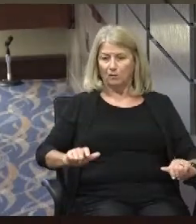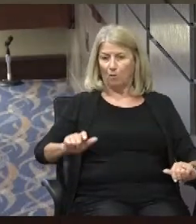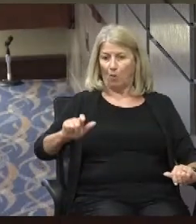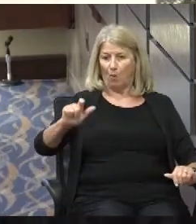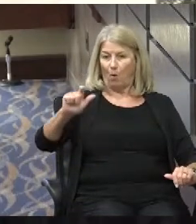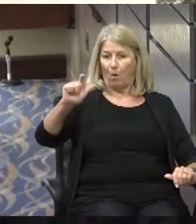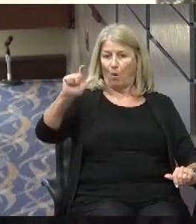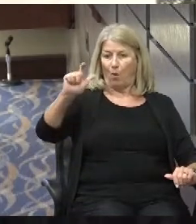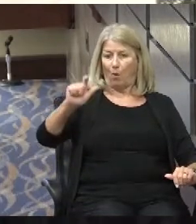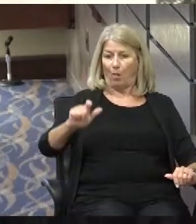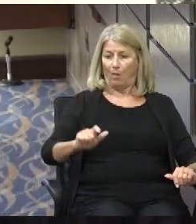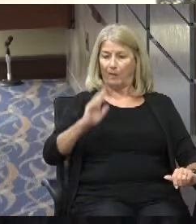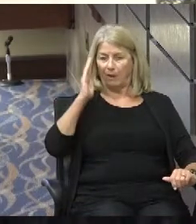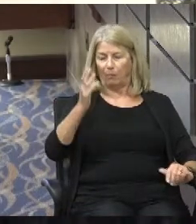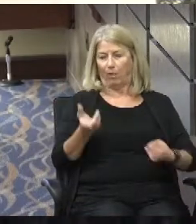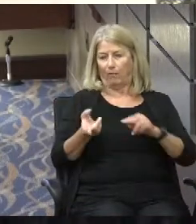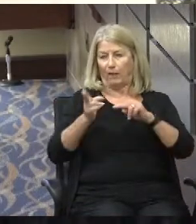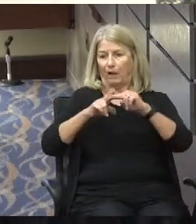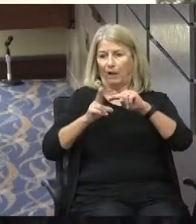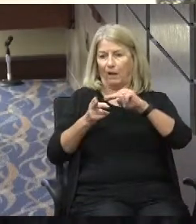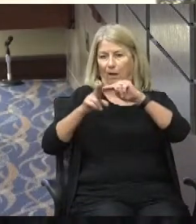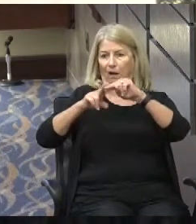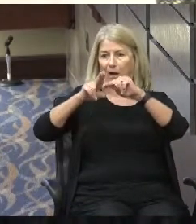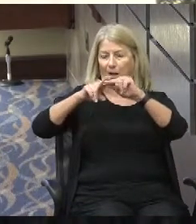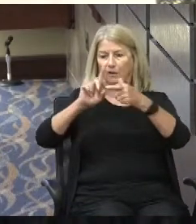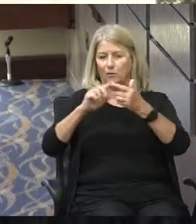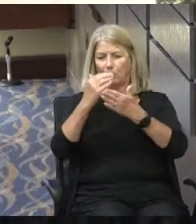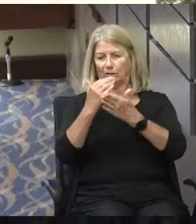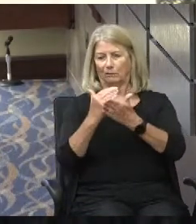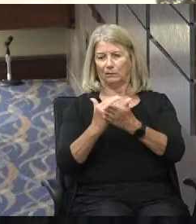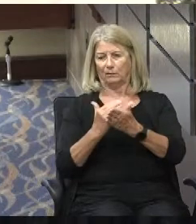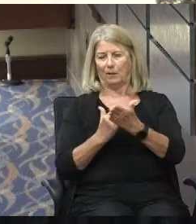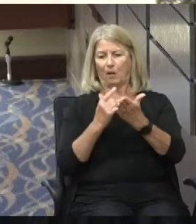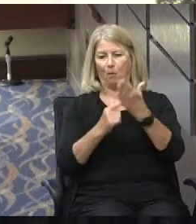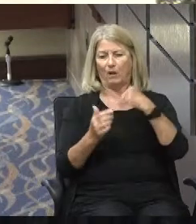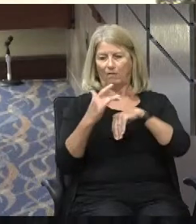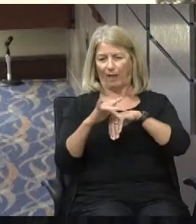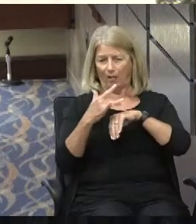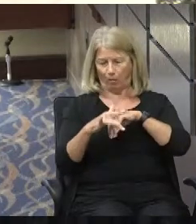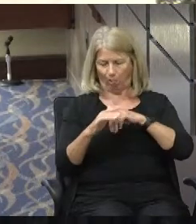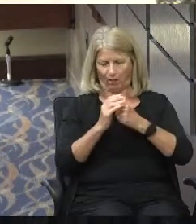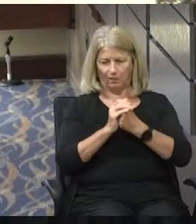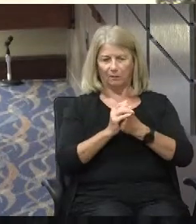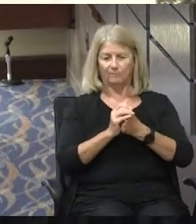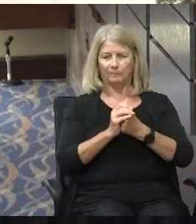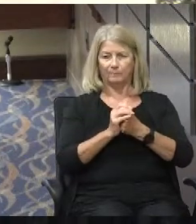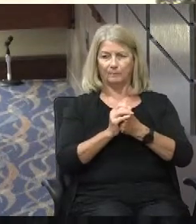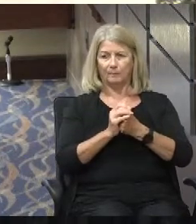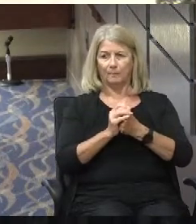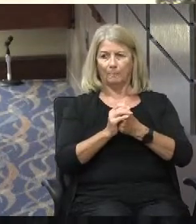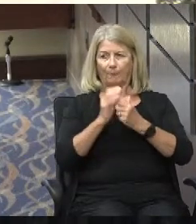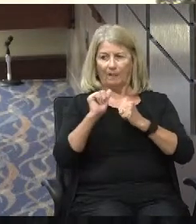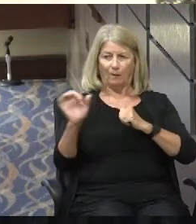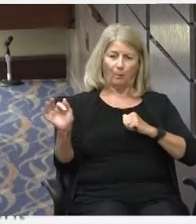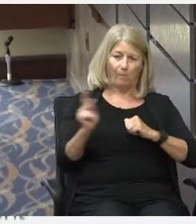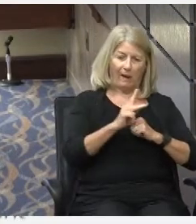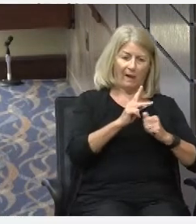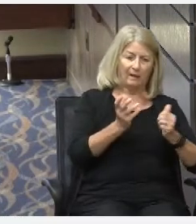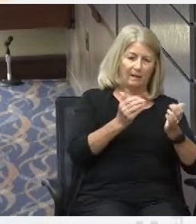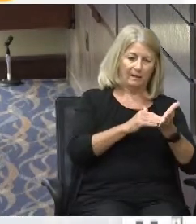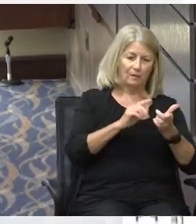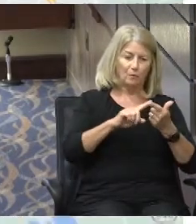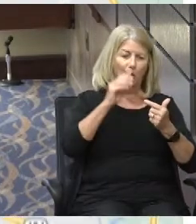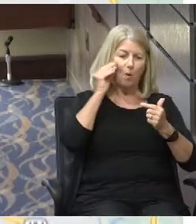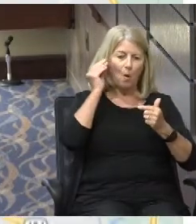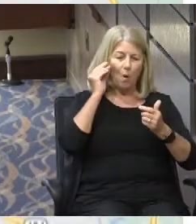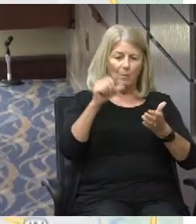keep going and keep growing, kind of that list of what's available and what's around you. So if we go back again to the homepage, I'll highlight a couple of